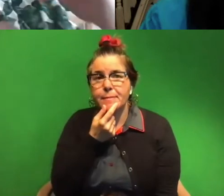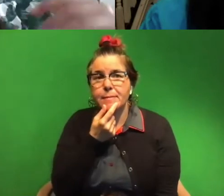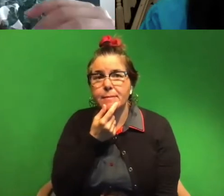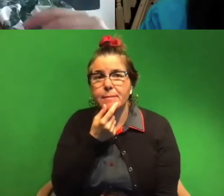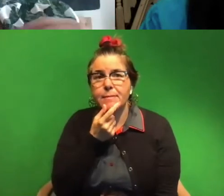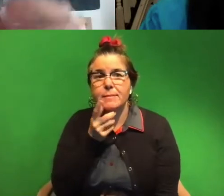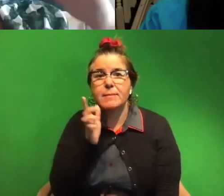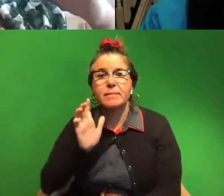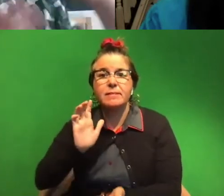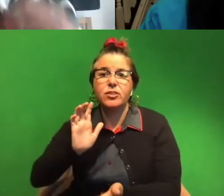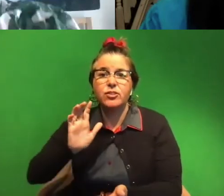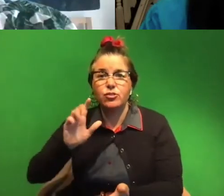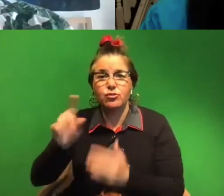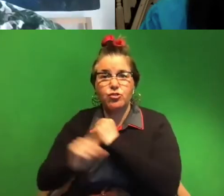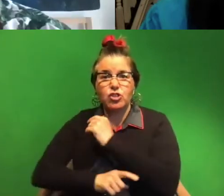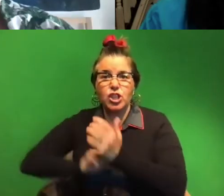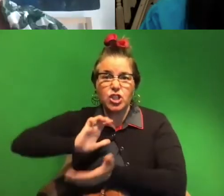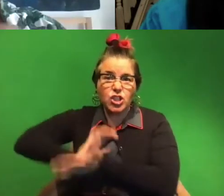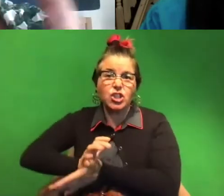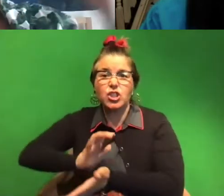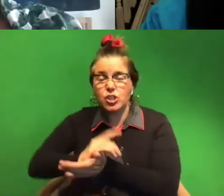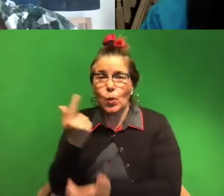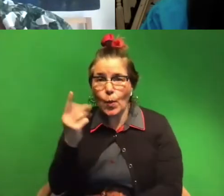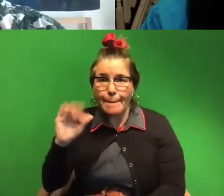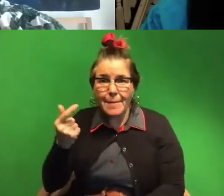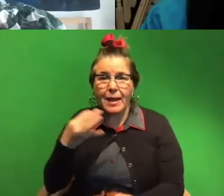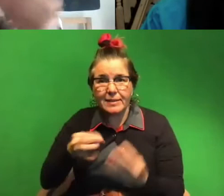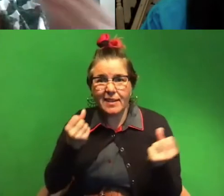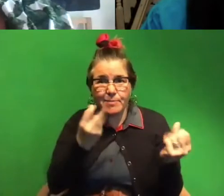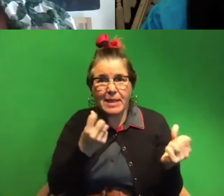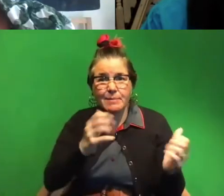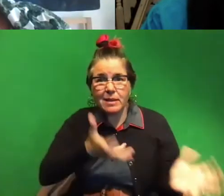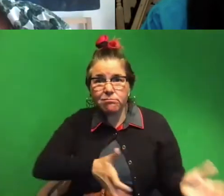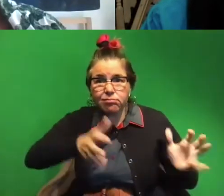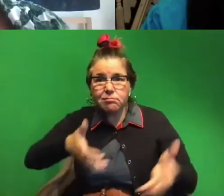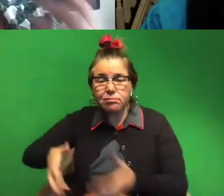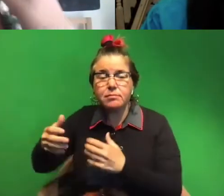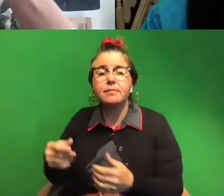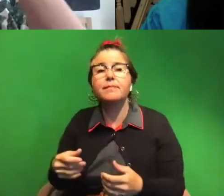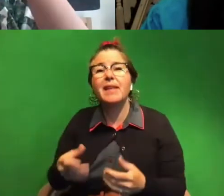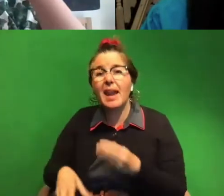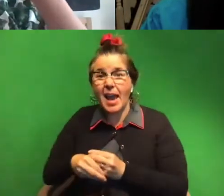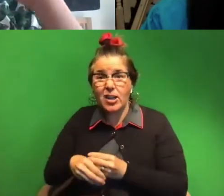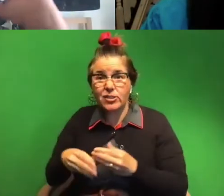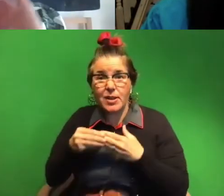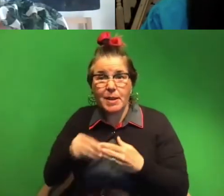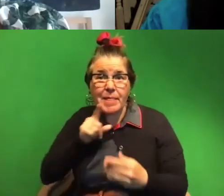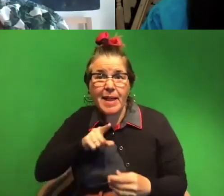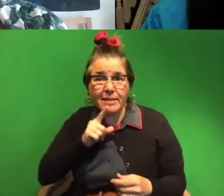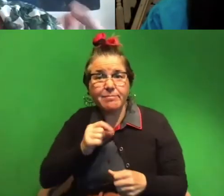smashing your trash into one trash bag instead of having multiple trash bags, that extra little plastic, it makes a